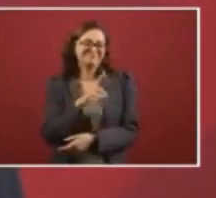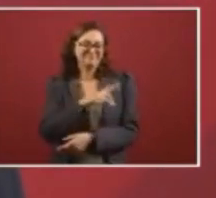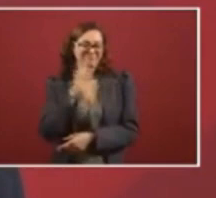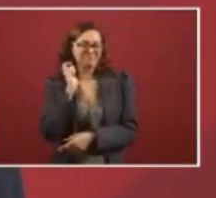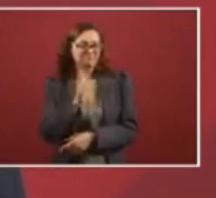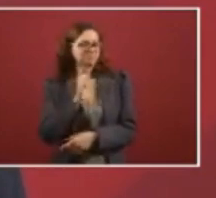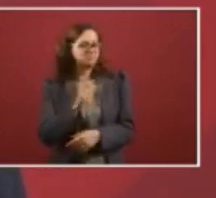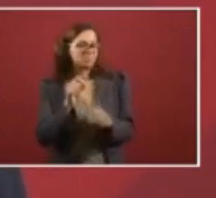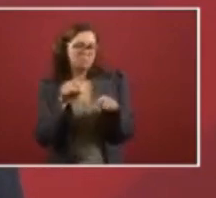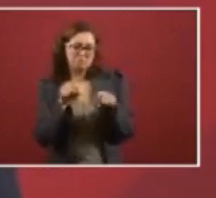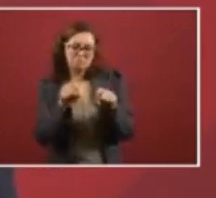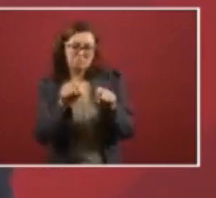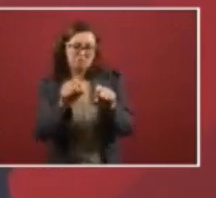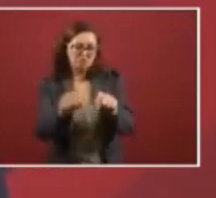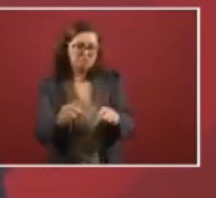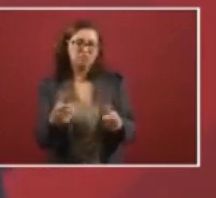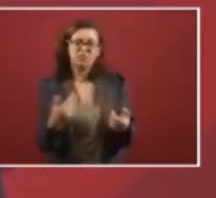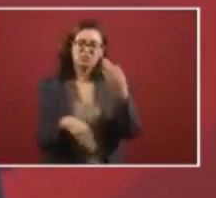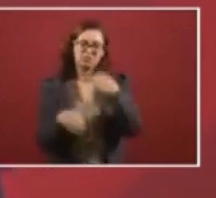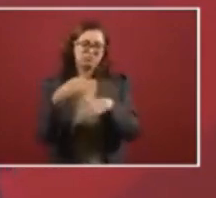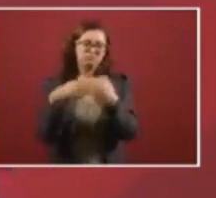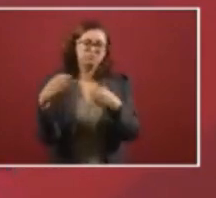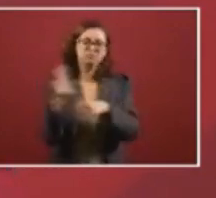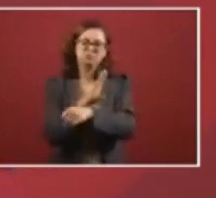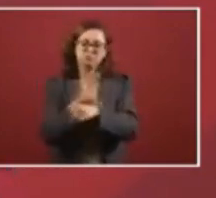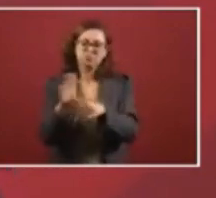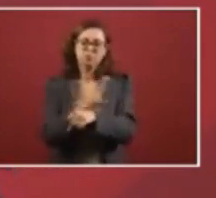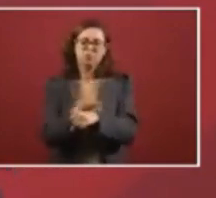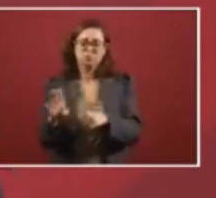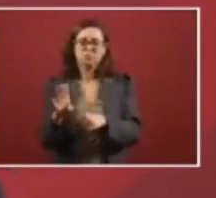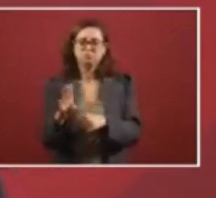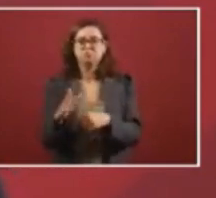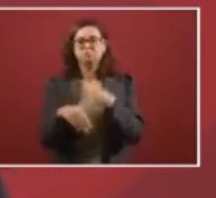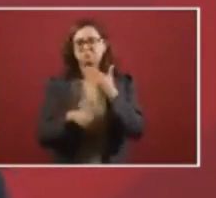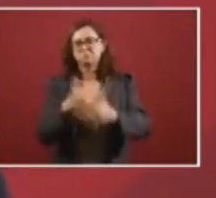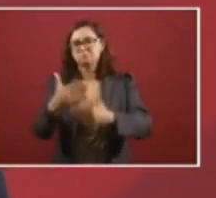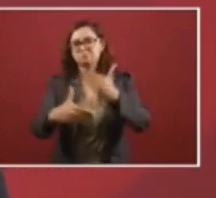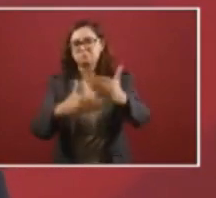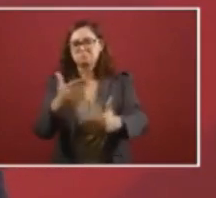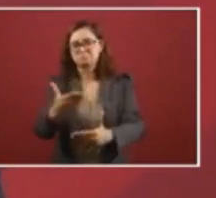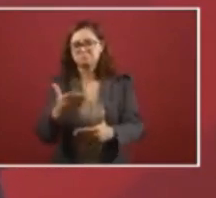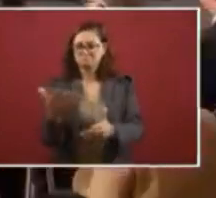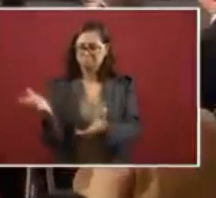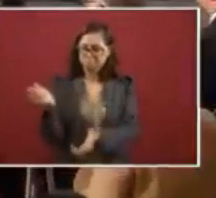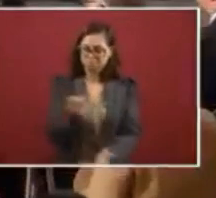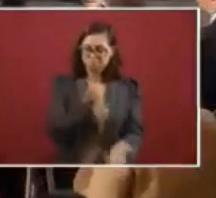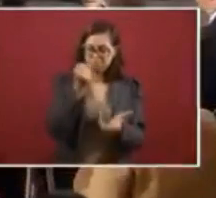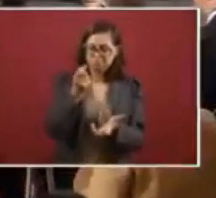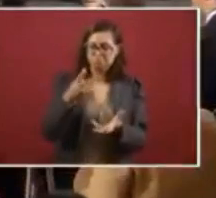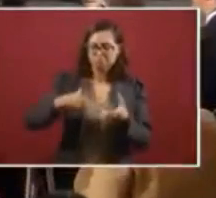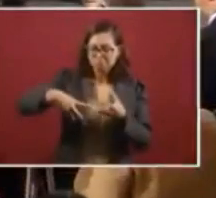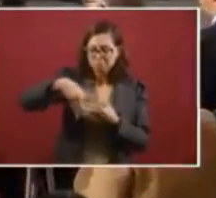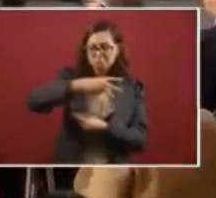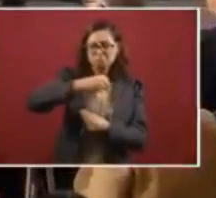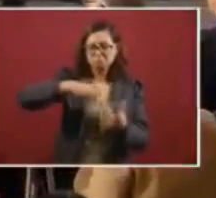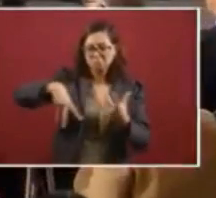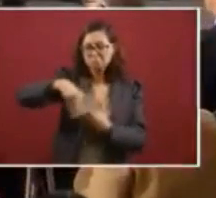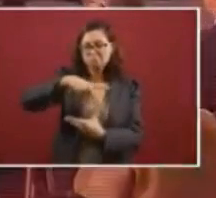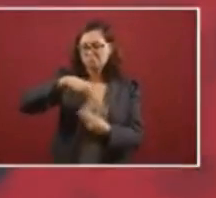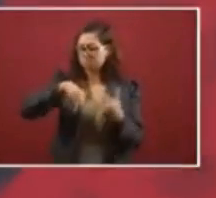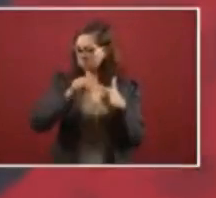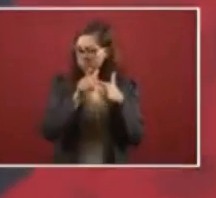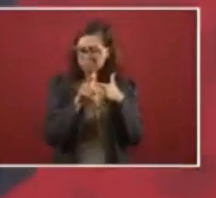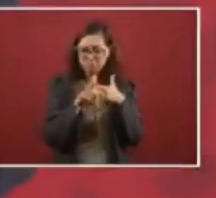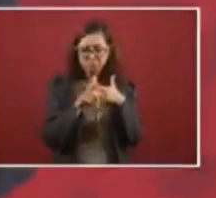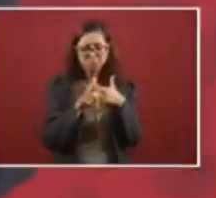agreed to have a level payment plan versus an increasing or incrementing. And with this influx